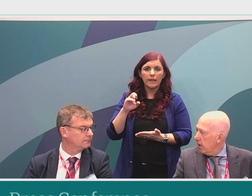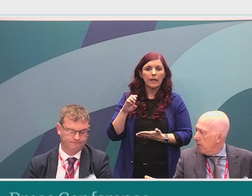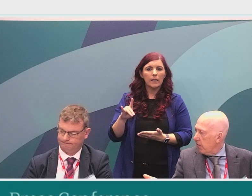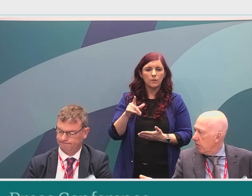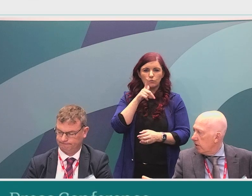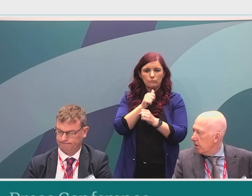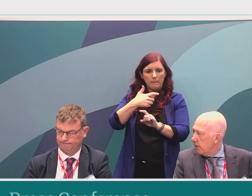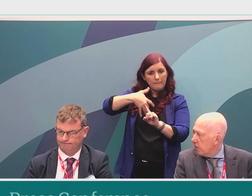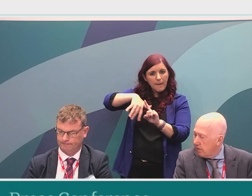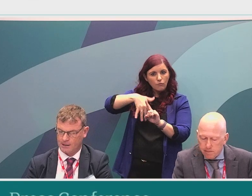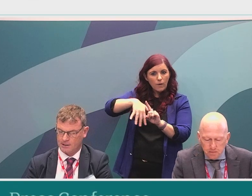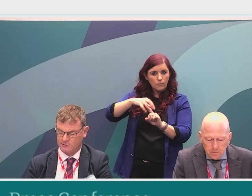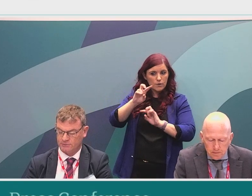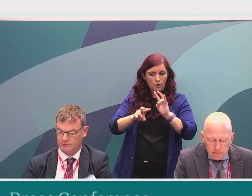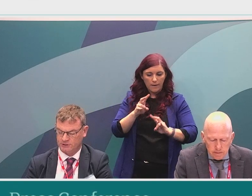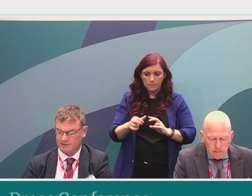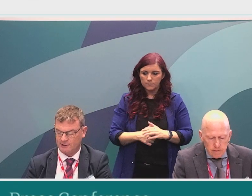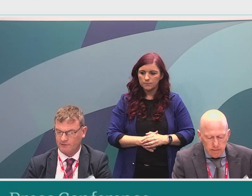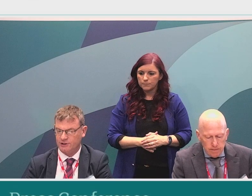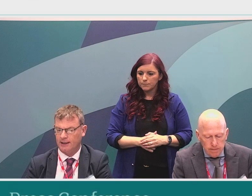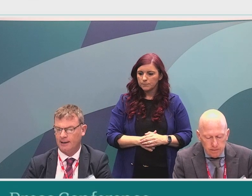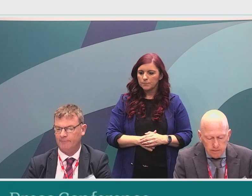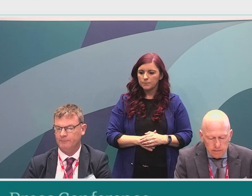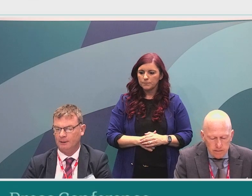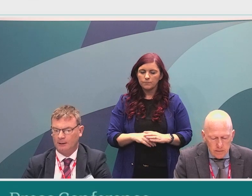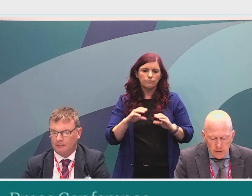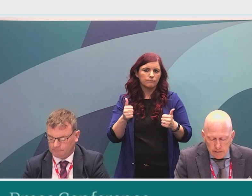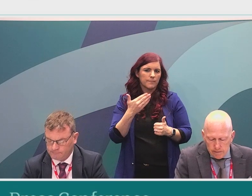a background to the survey. So thanks for that, Richie.